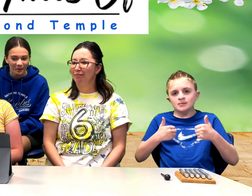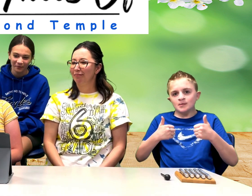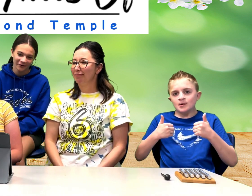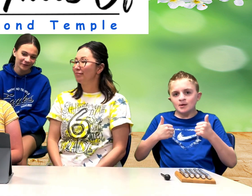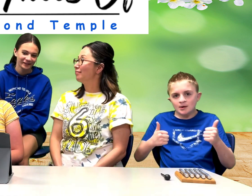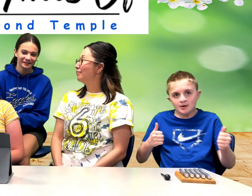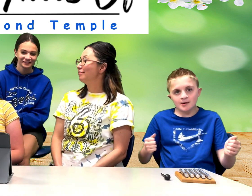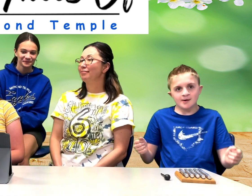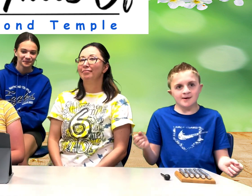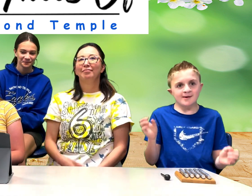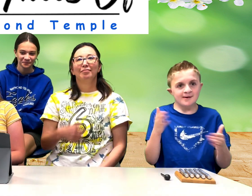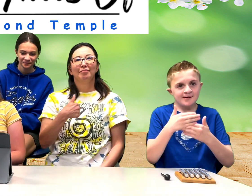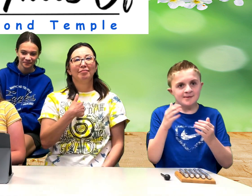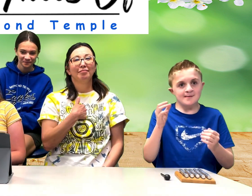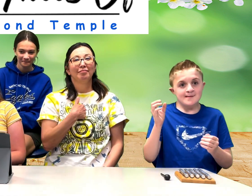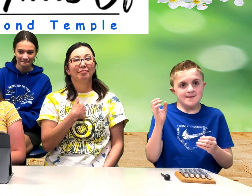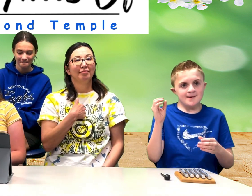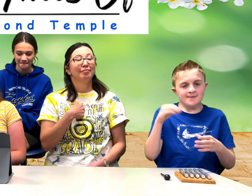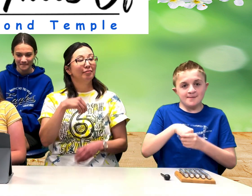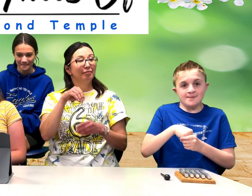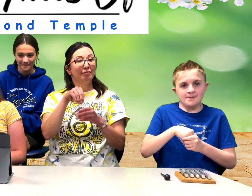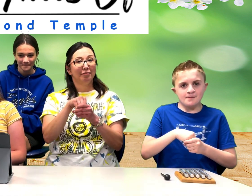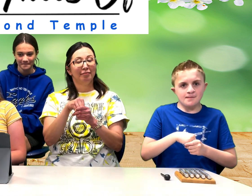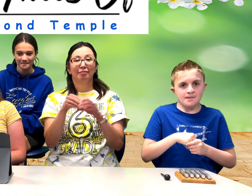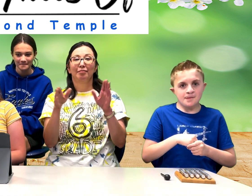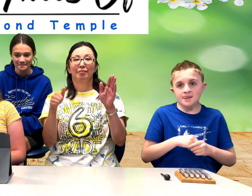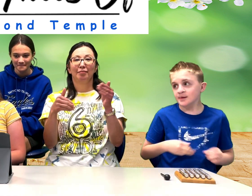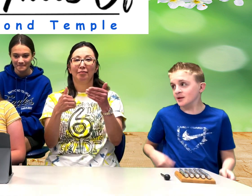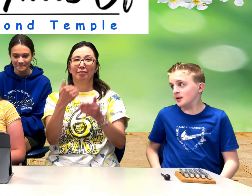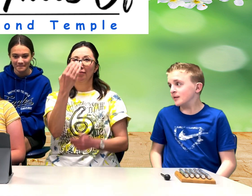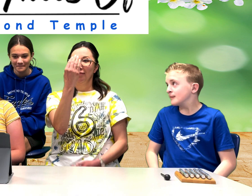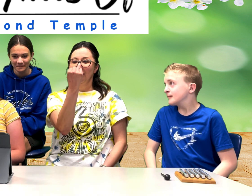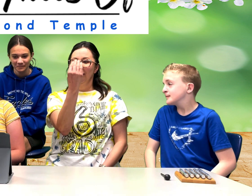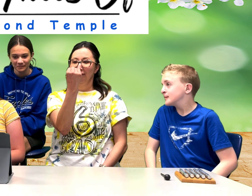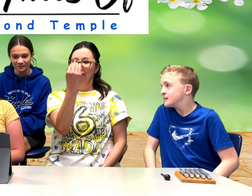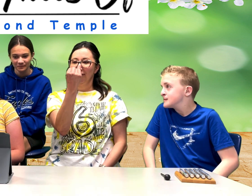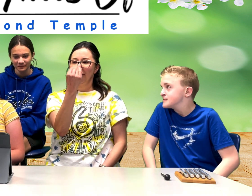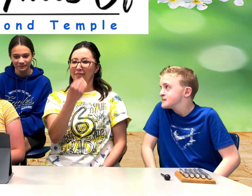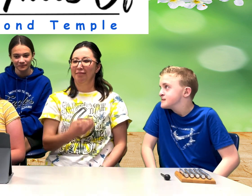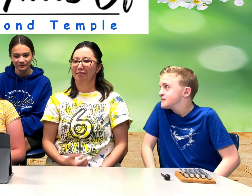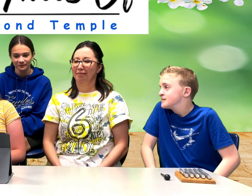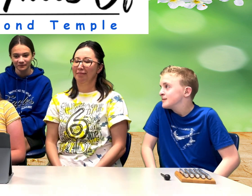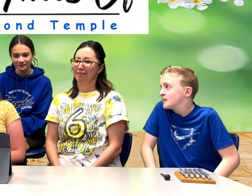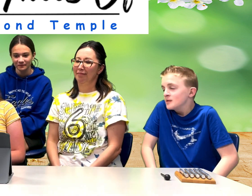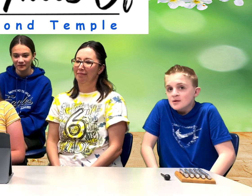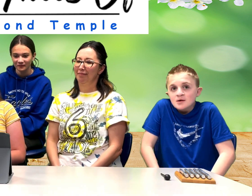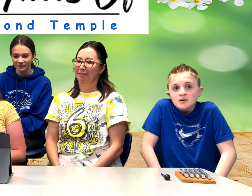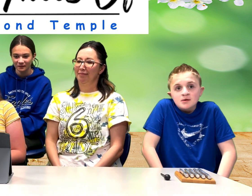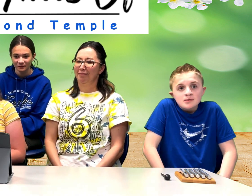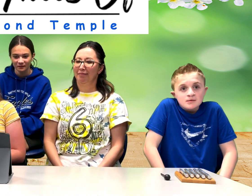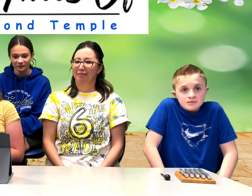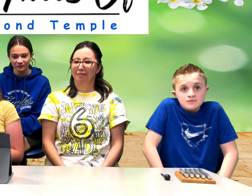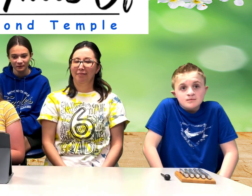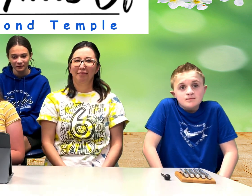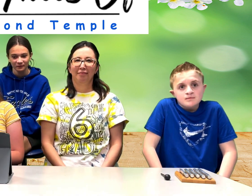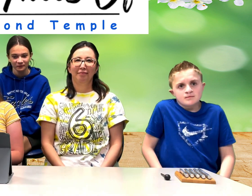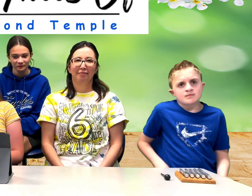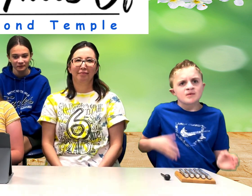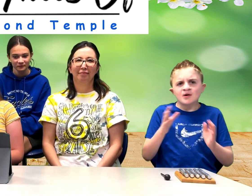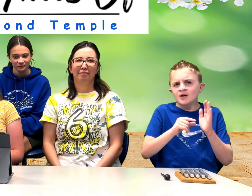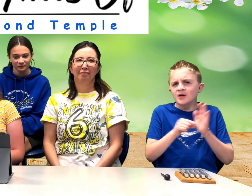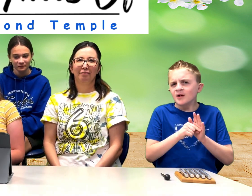What room number are you in? Well, I'm in room number 14. What grade do you